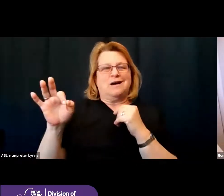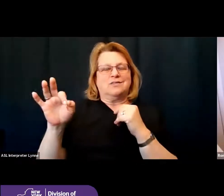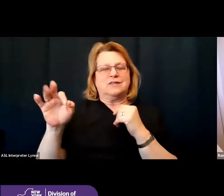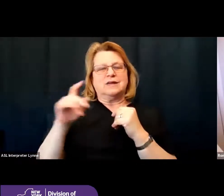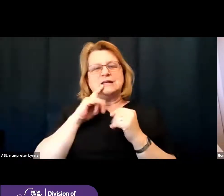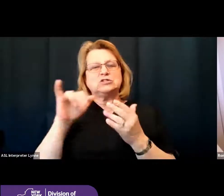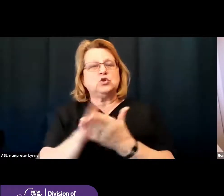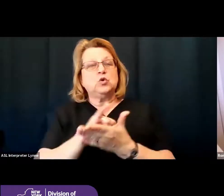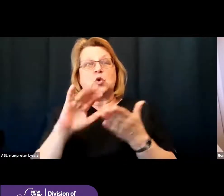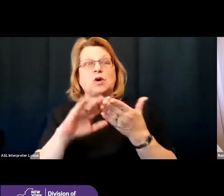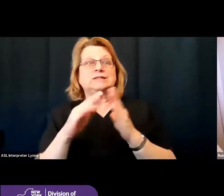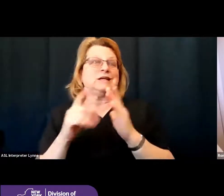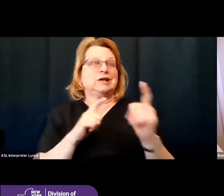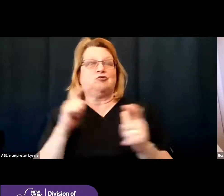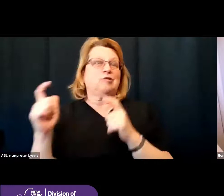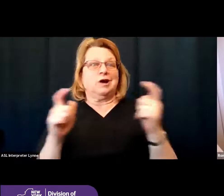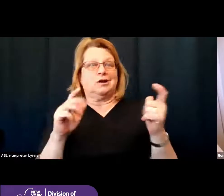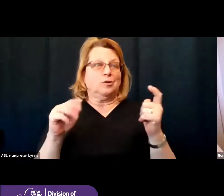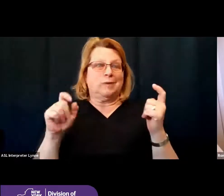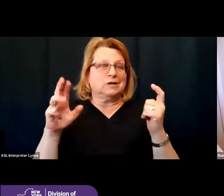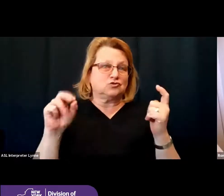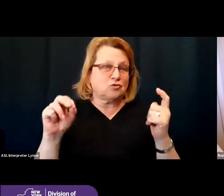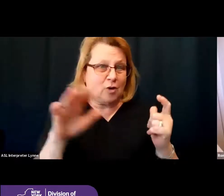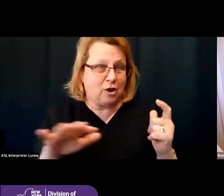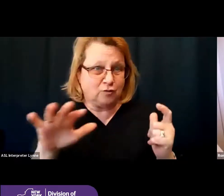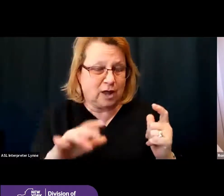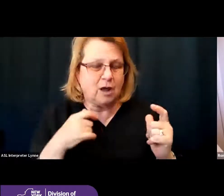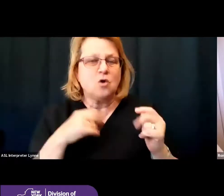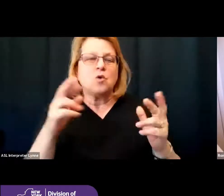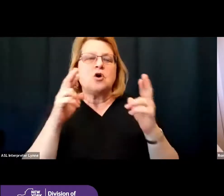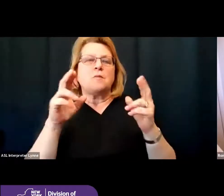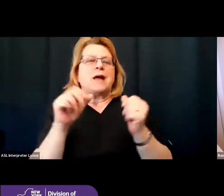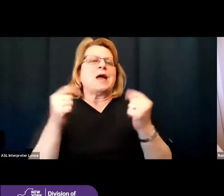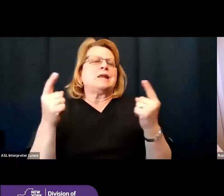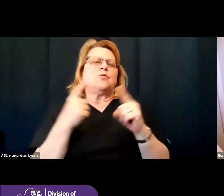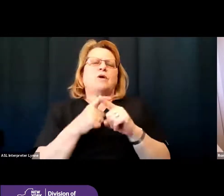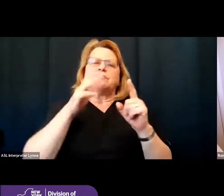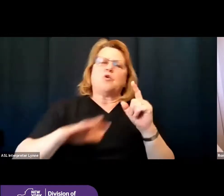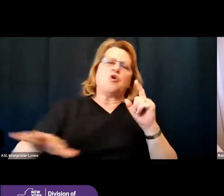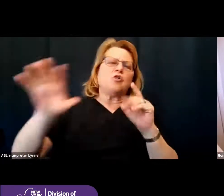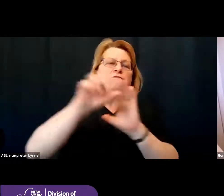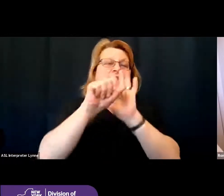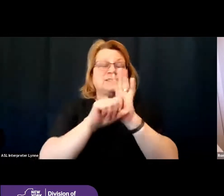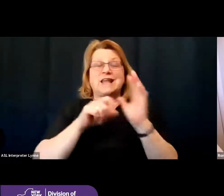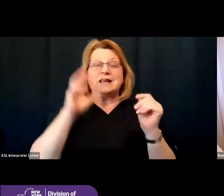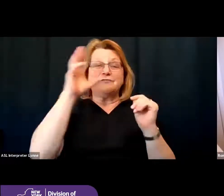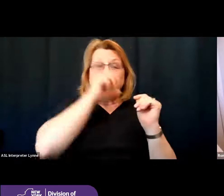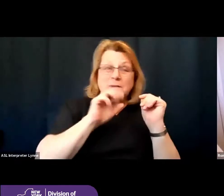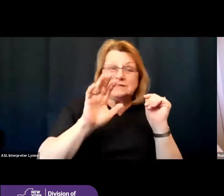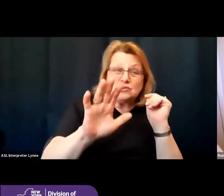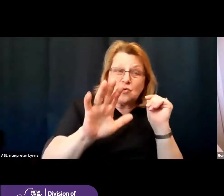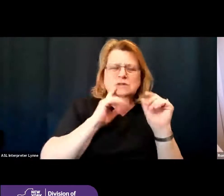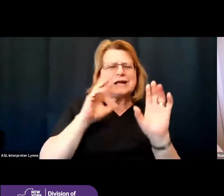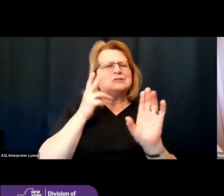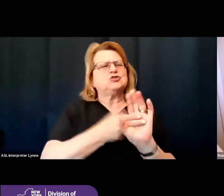City Greater Metro Area. And we hope that anybody from across the state who wasn't able to make a previous one can join us